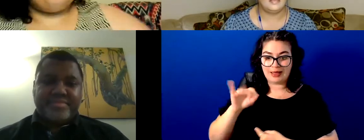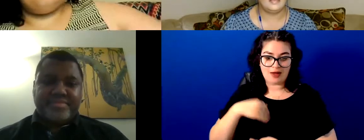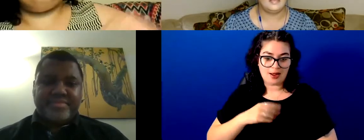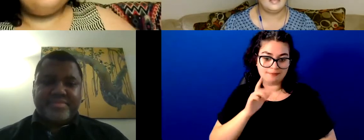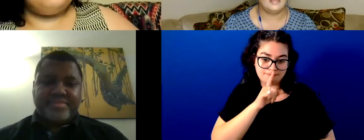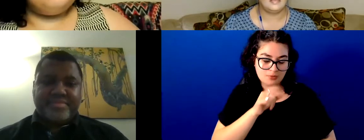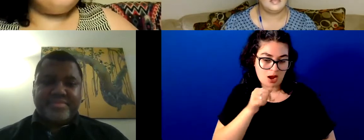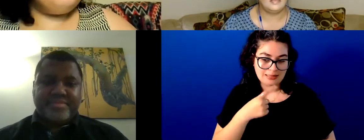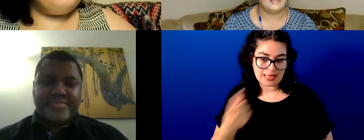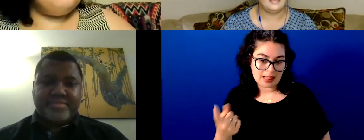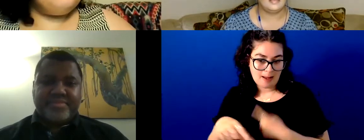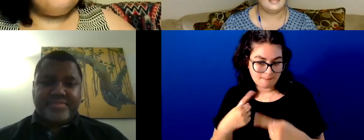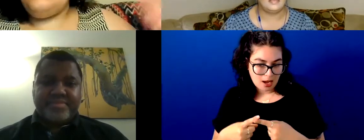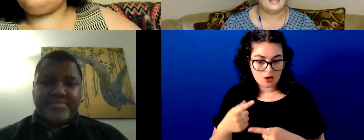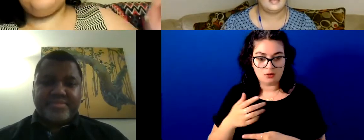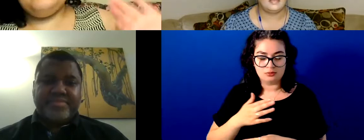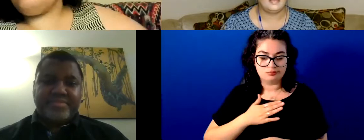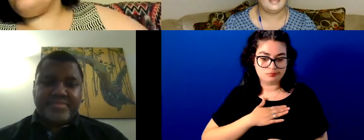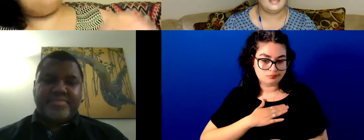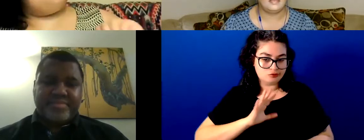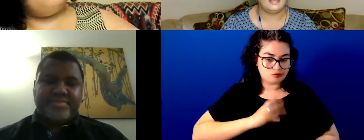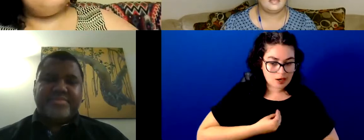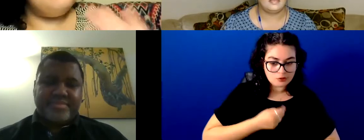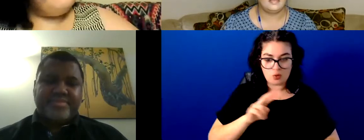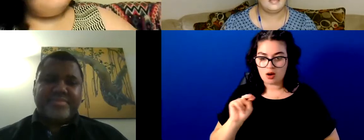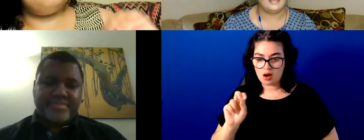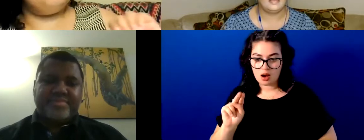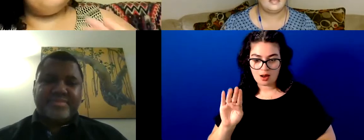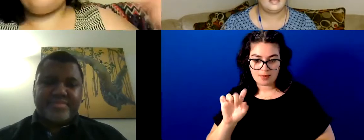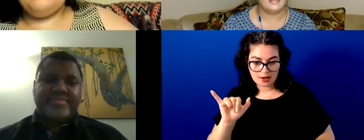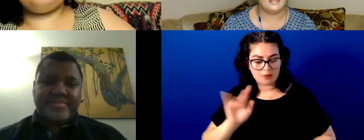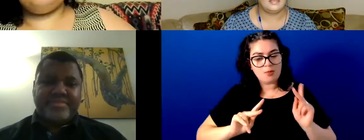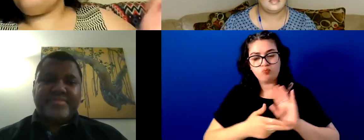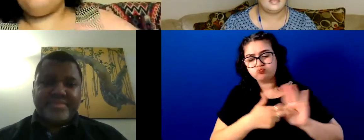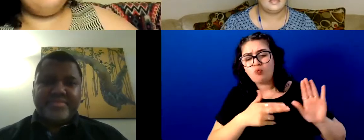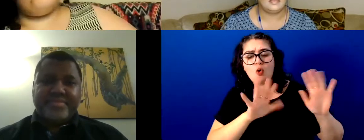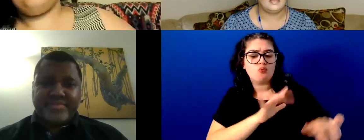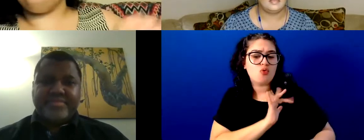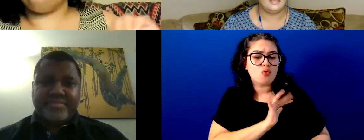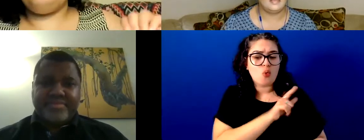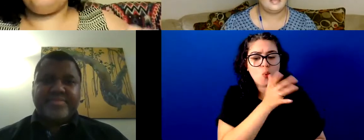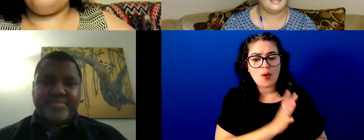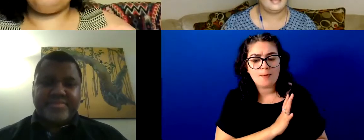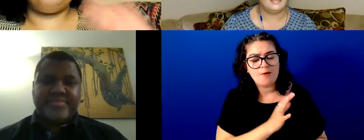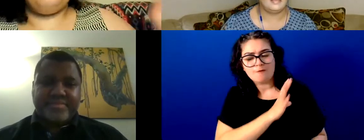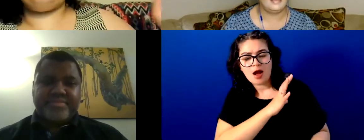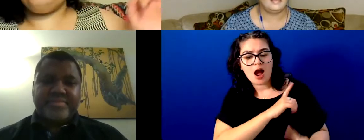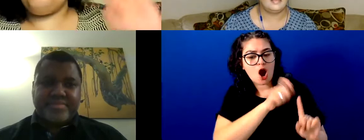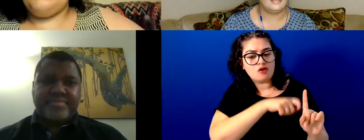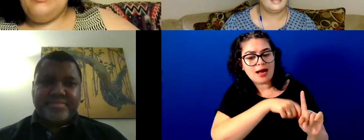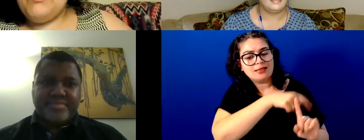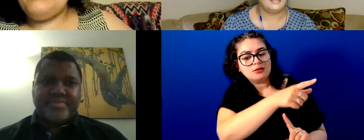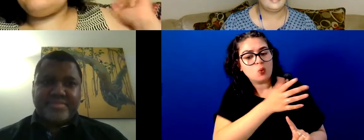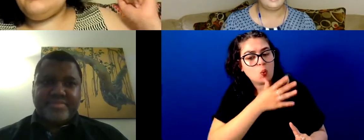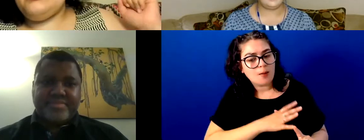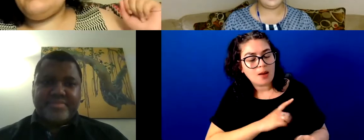like, it's a girl, it's a woman, cool. We'll harass them for being a woman, but like, we're not gonna harass them for